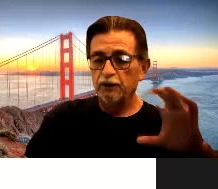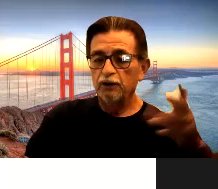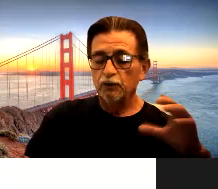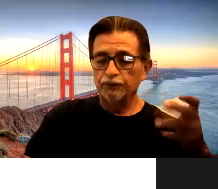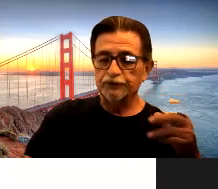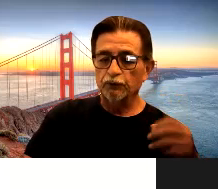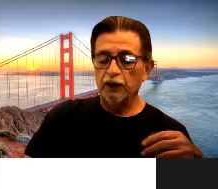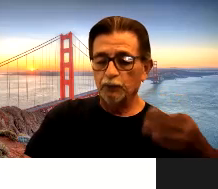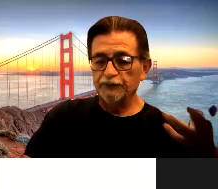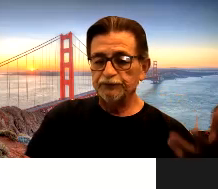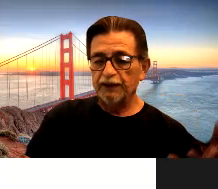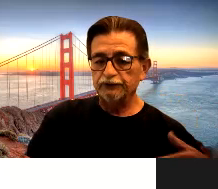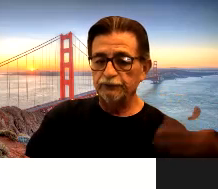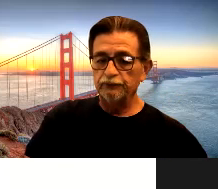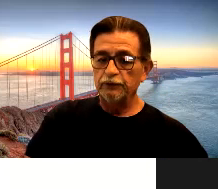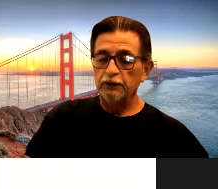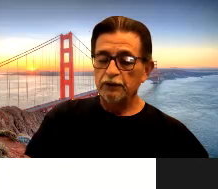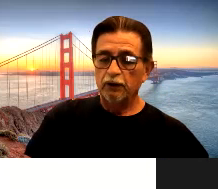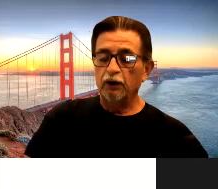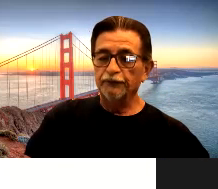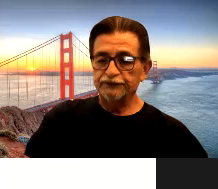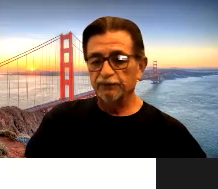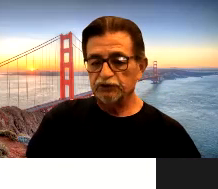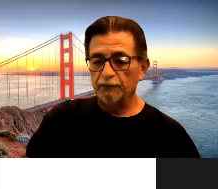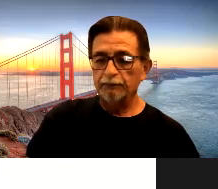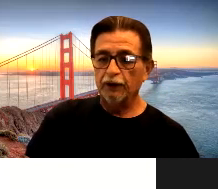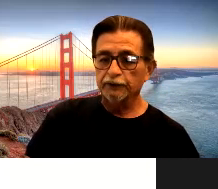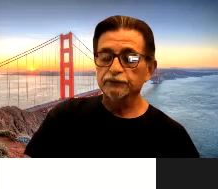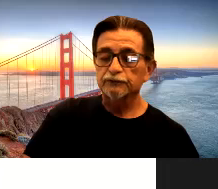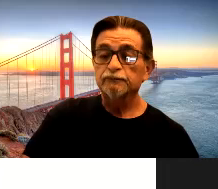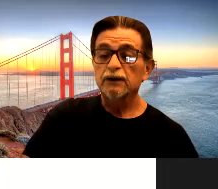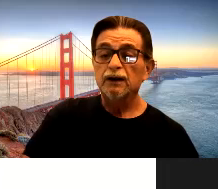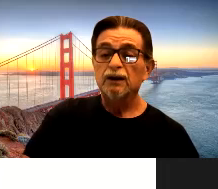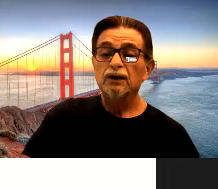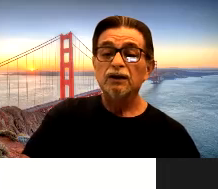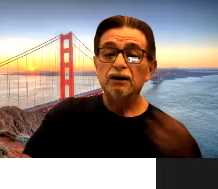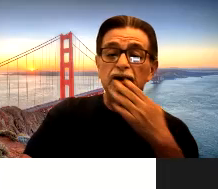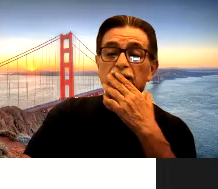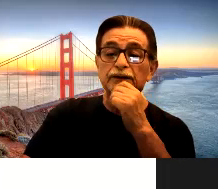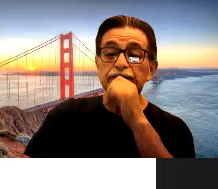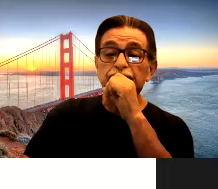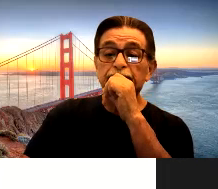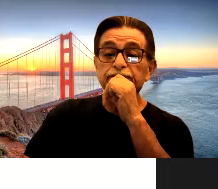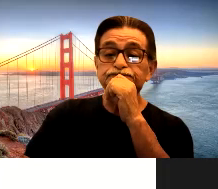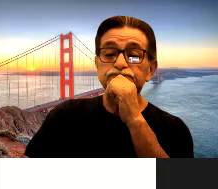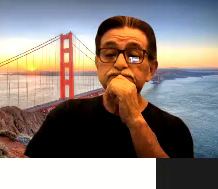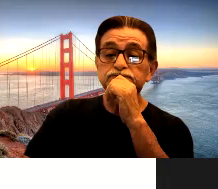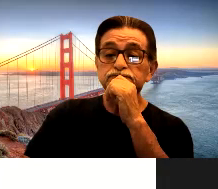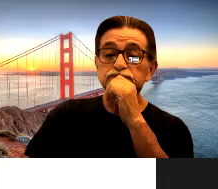see what's going on with respect to all the subatomic particles. Excuse